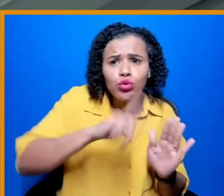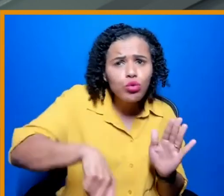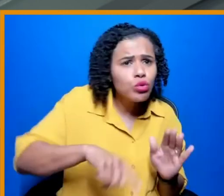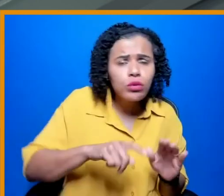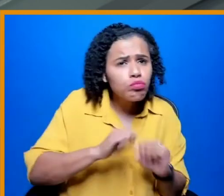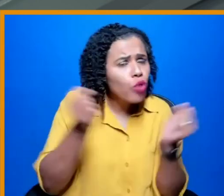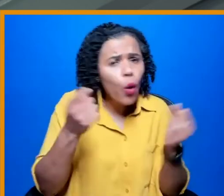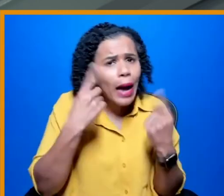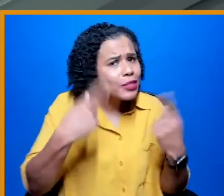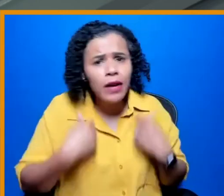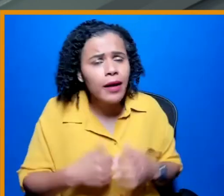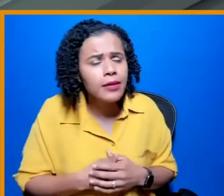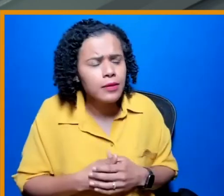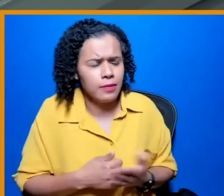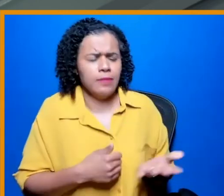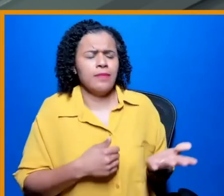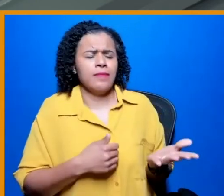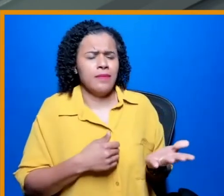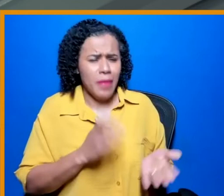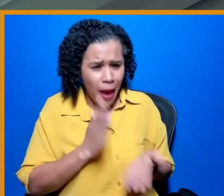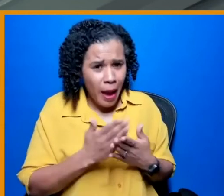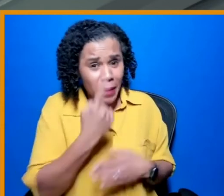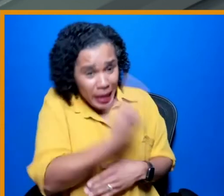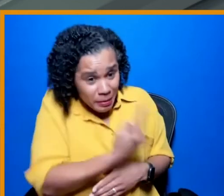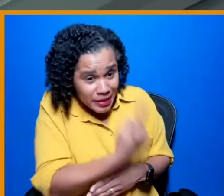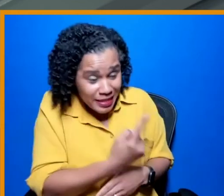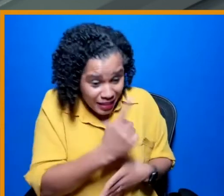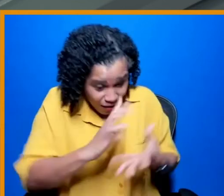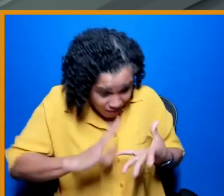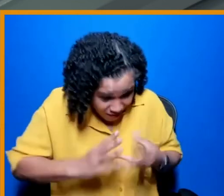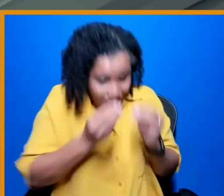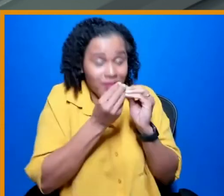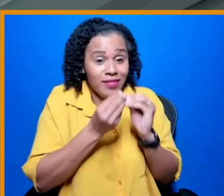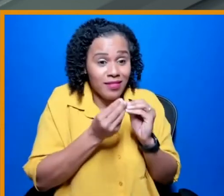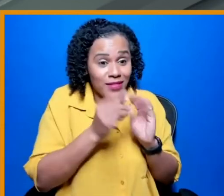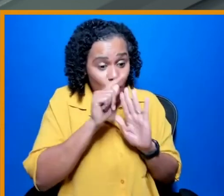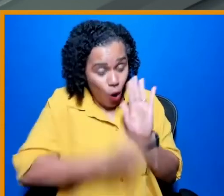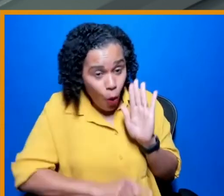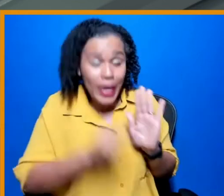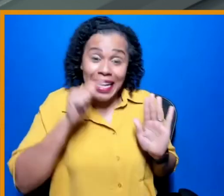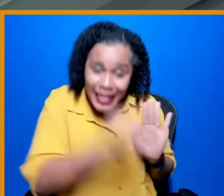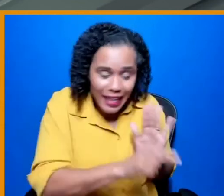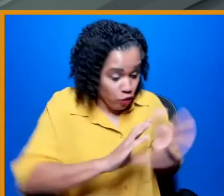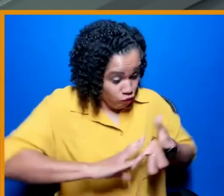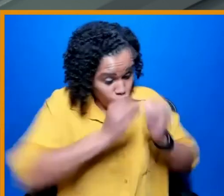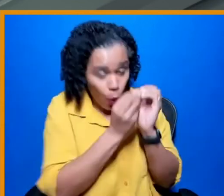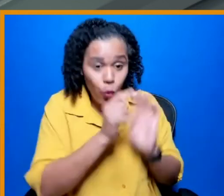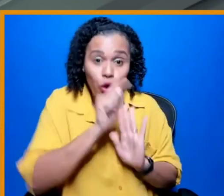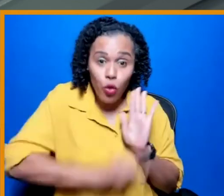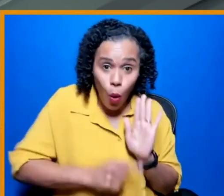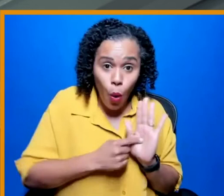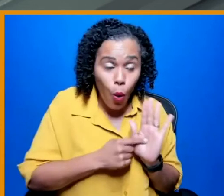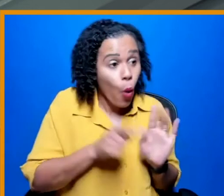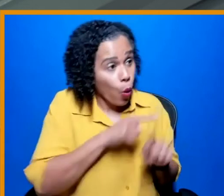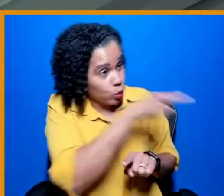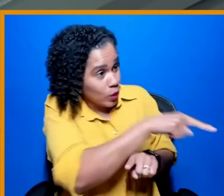is despite the fact that he was the one responsible not just for writing them, but for then communicating